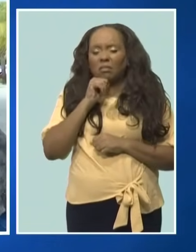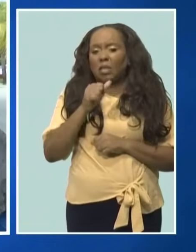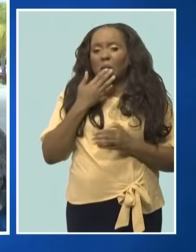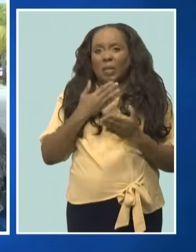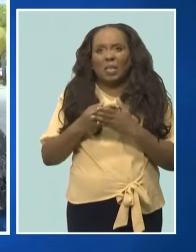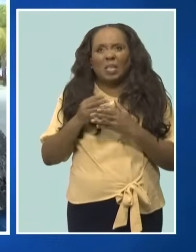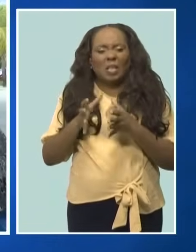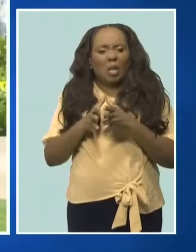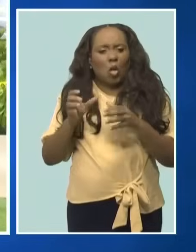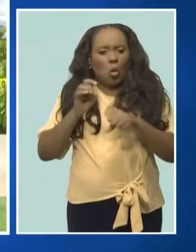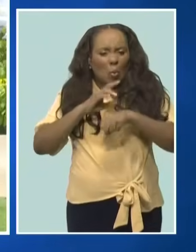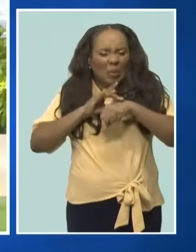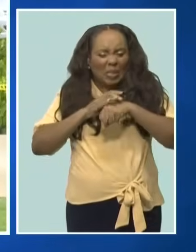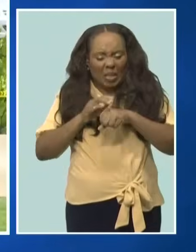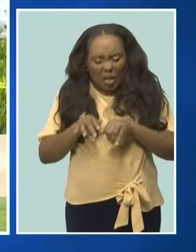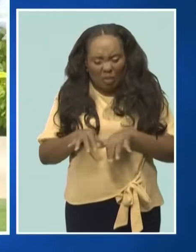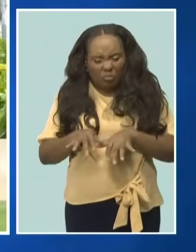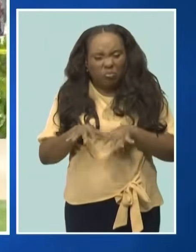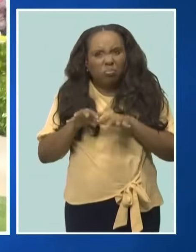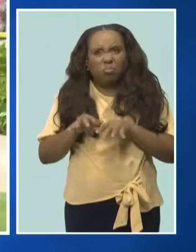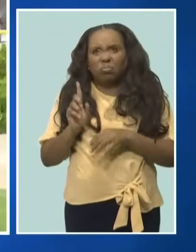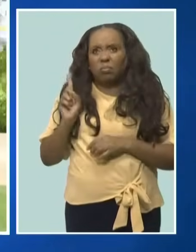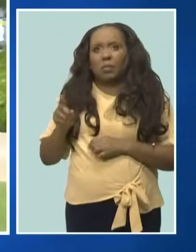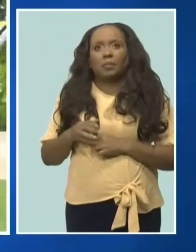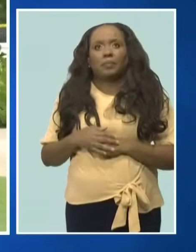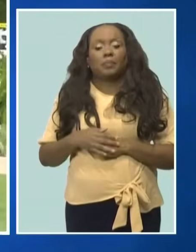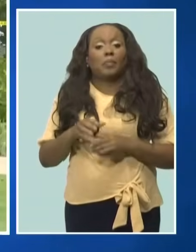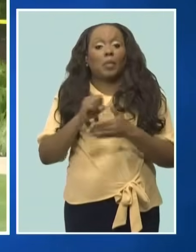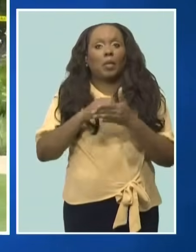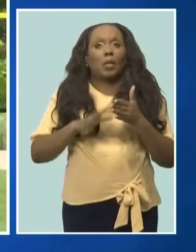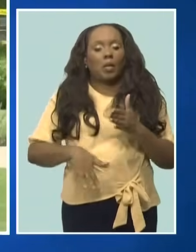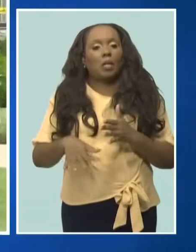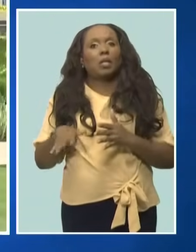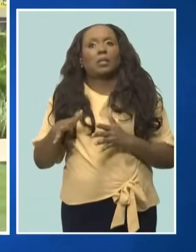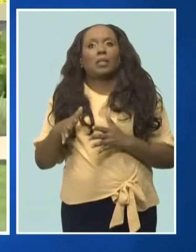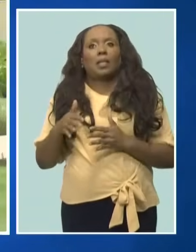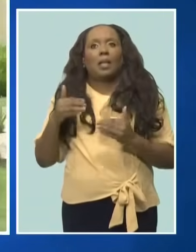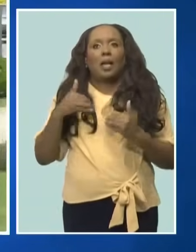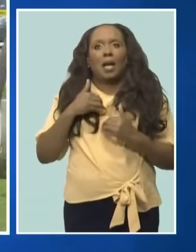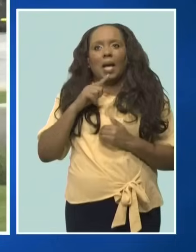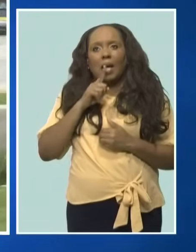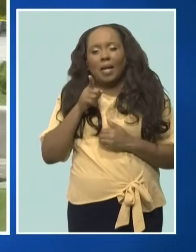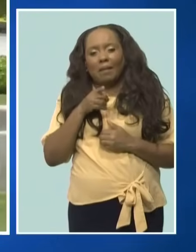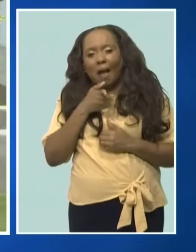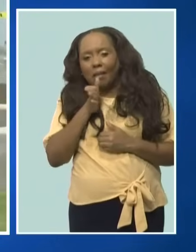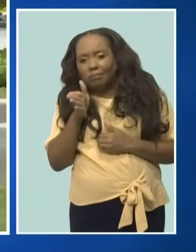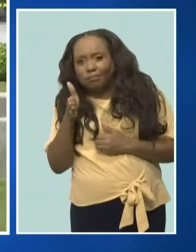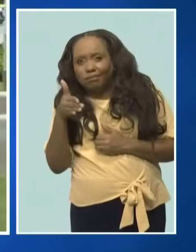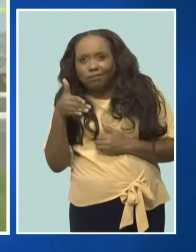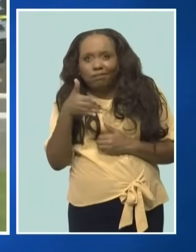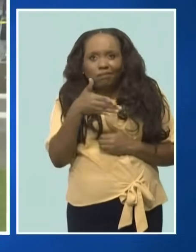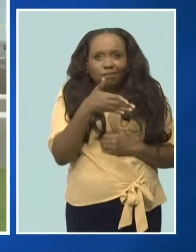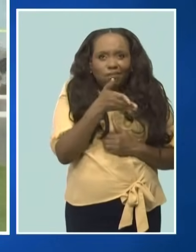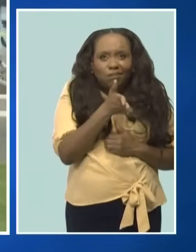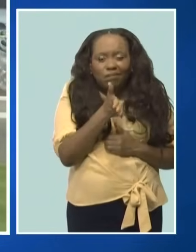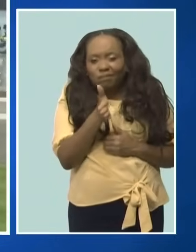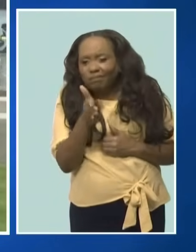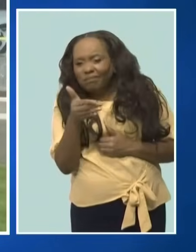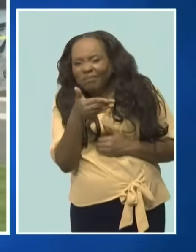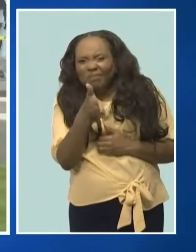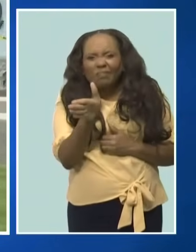them. Students also had the opportunity to maneuver an obstacle course to eradicate mosquito breeding